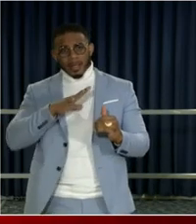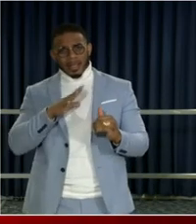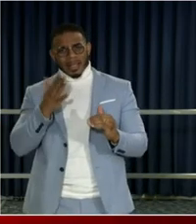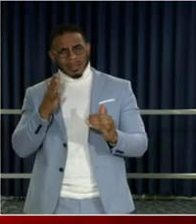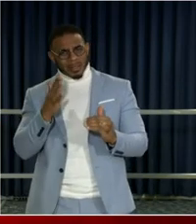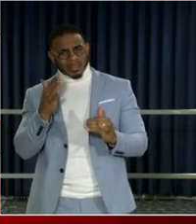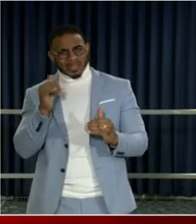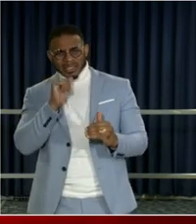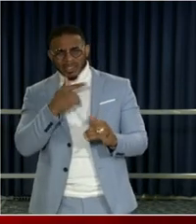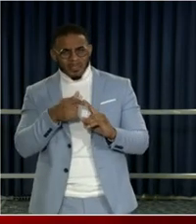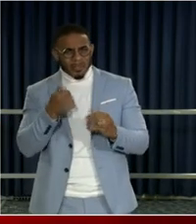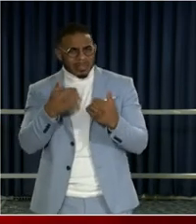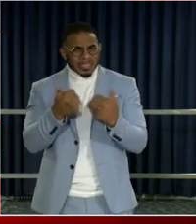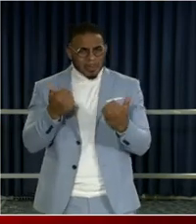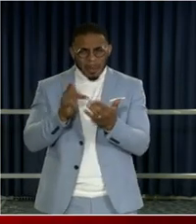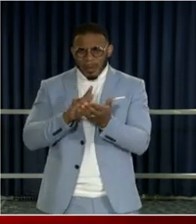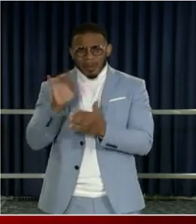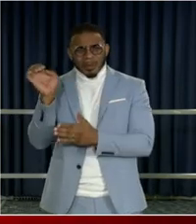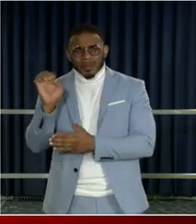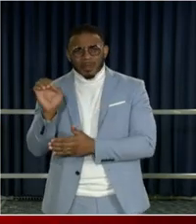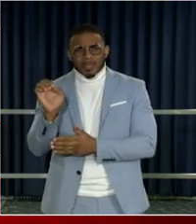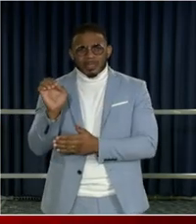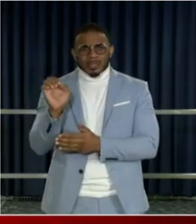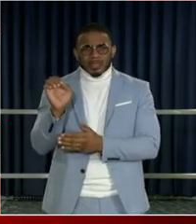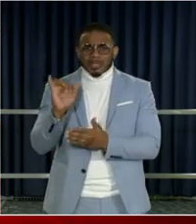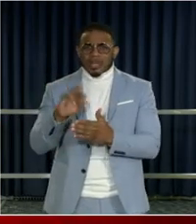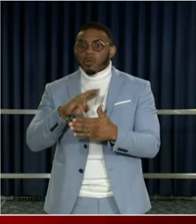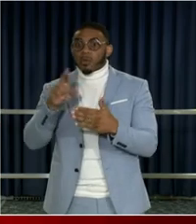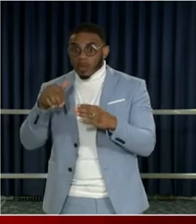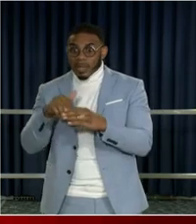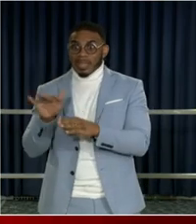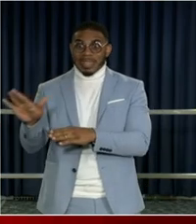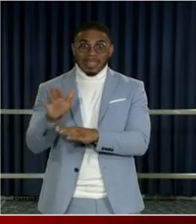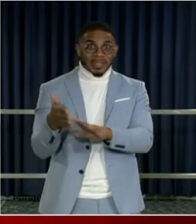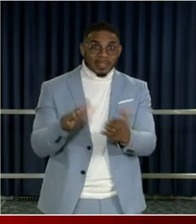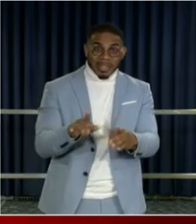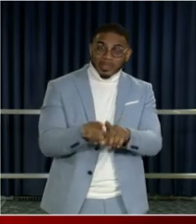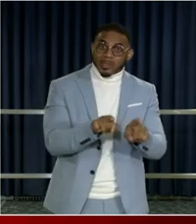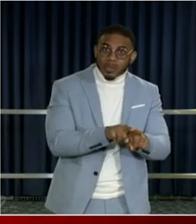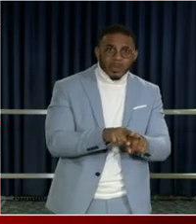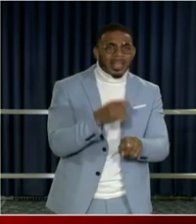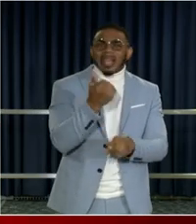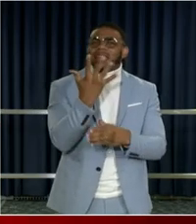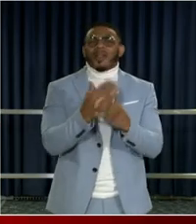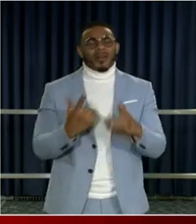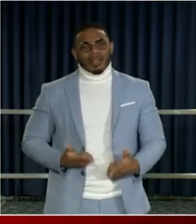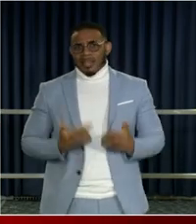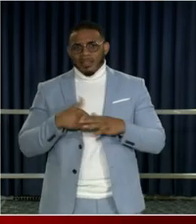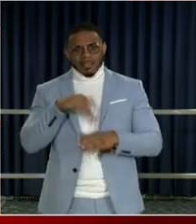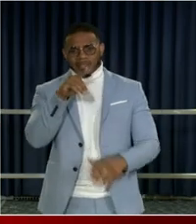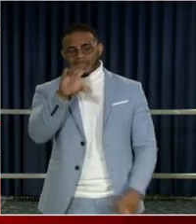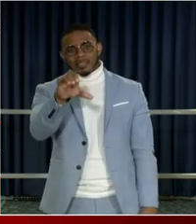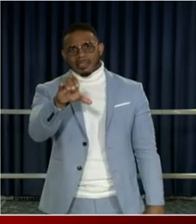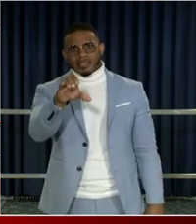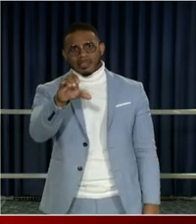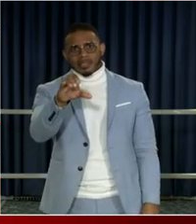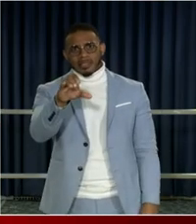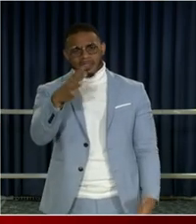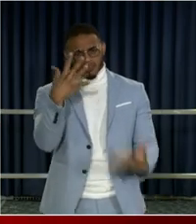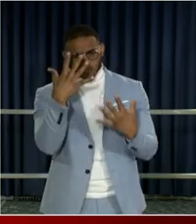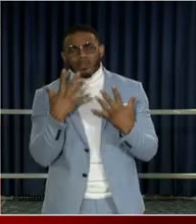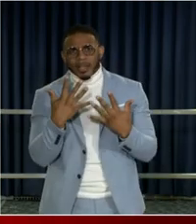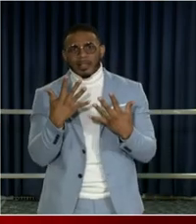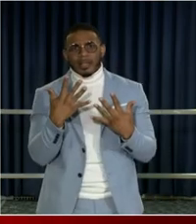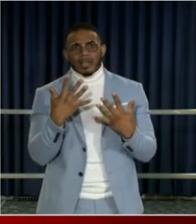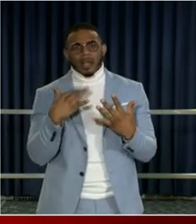have suffered from separate medical emergencies, which resulted in their deaths. Any loss of life in the district is